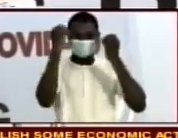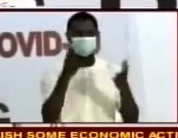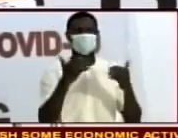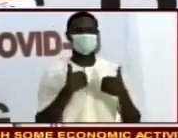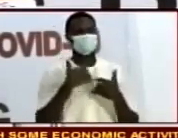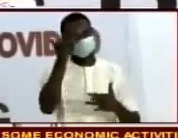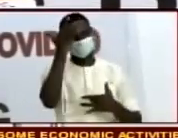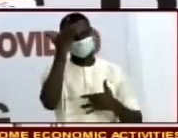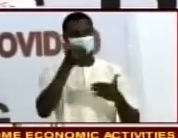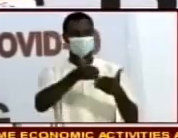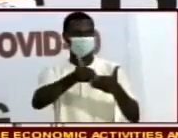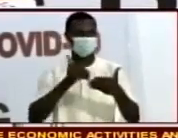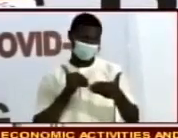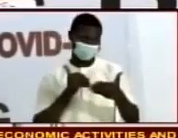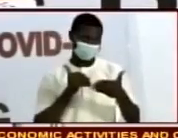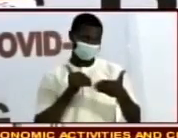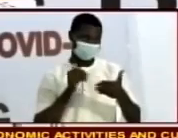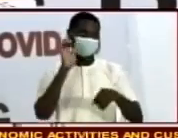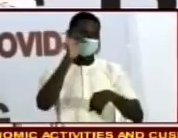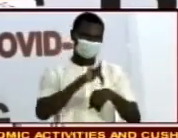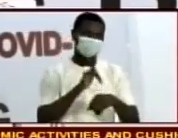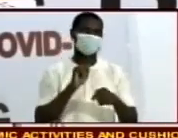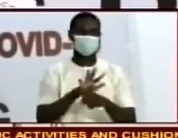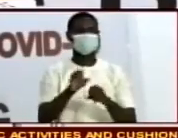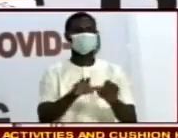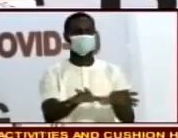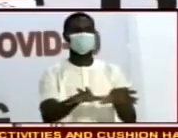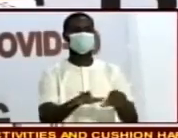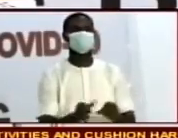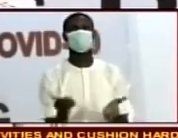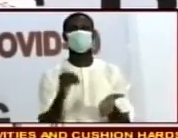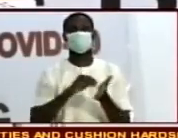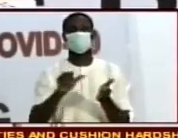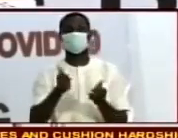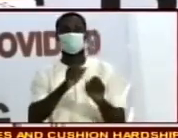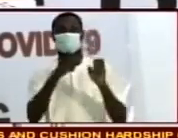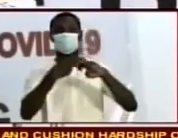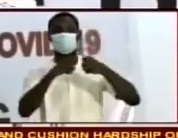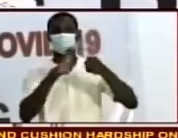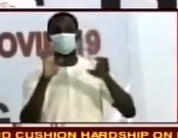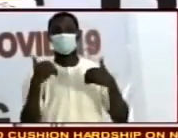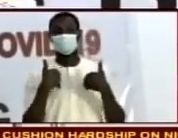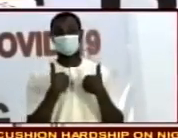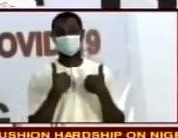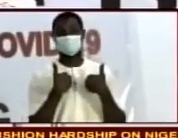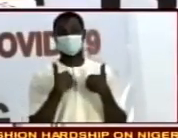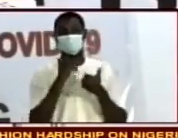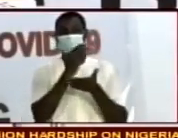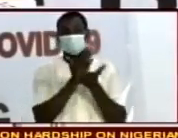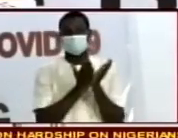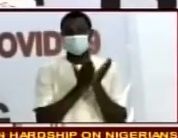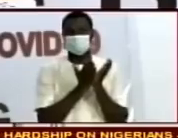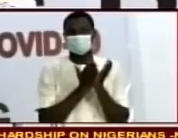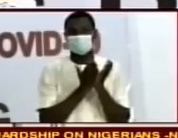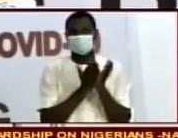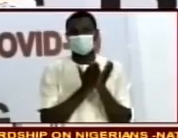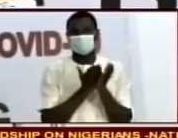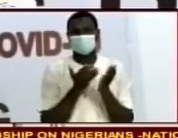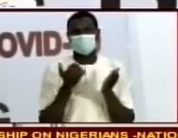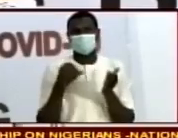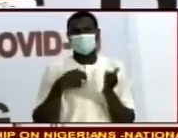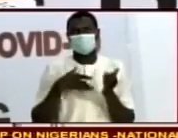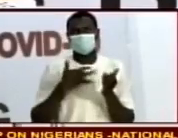diseases that the person had. Again, another problem we have is that there are people who stay in their home, they suspect they have this disease,